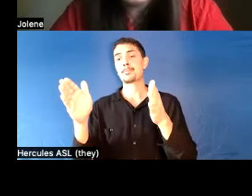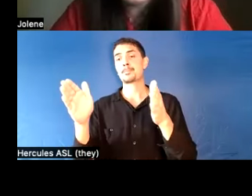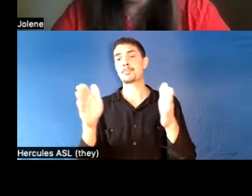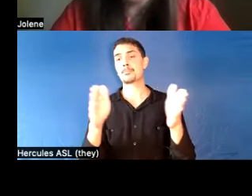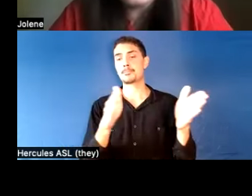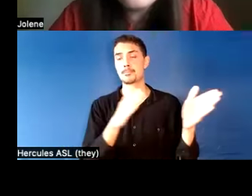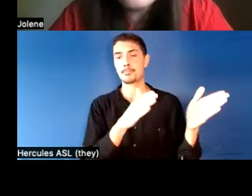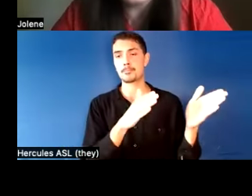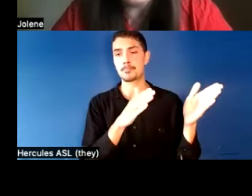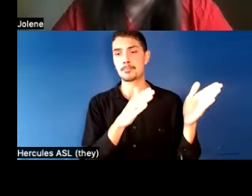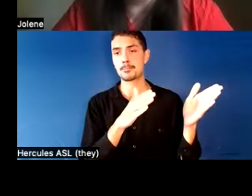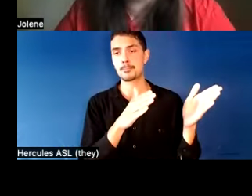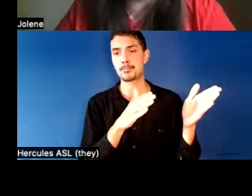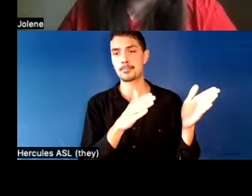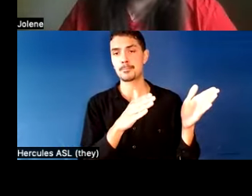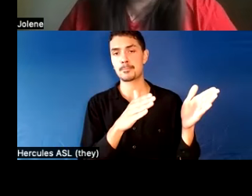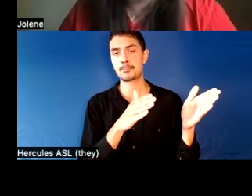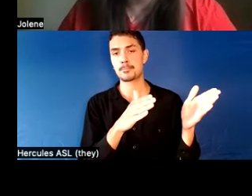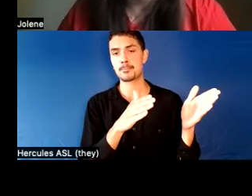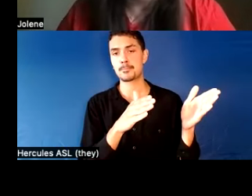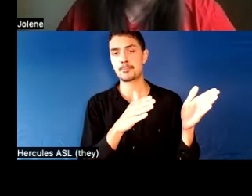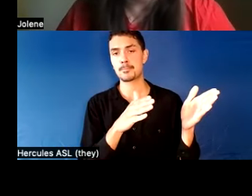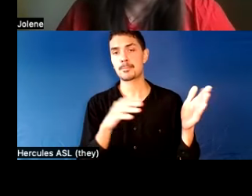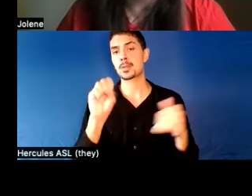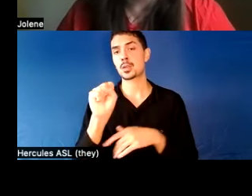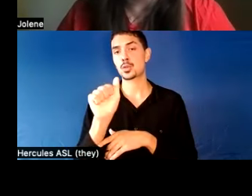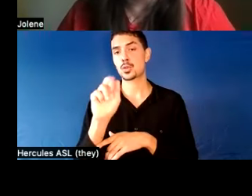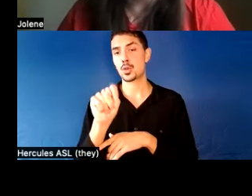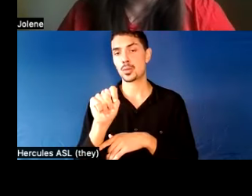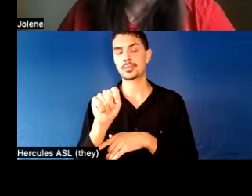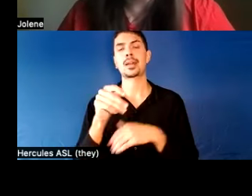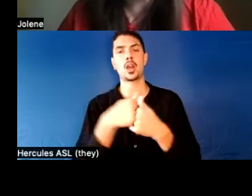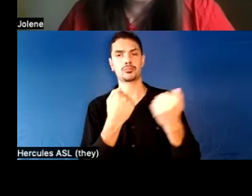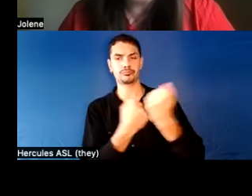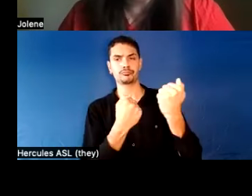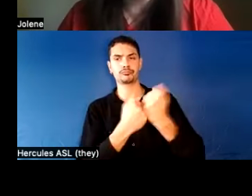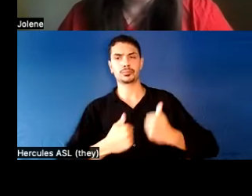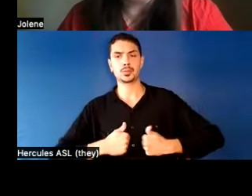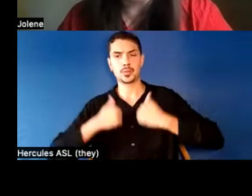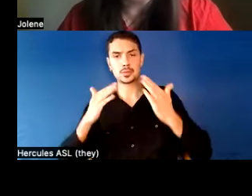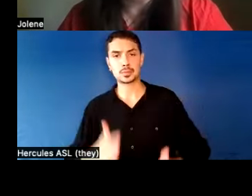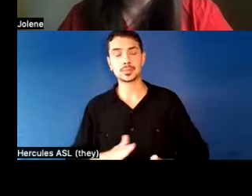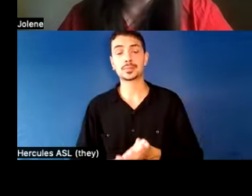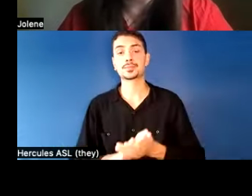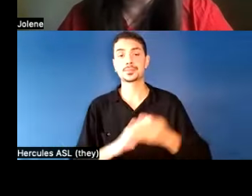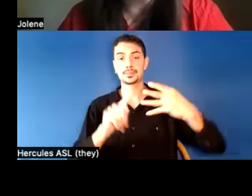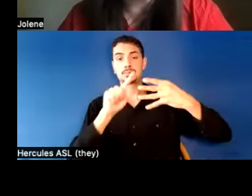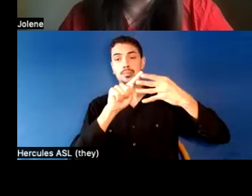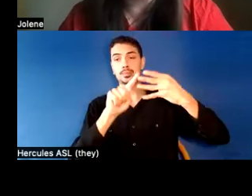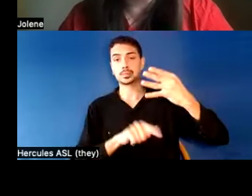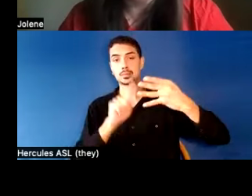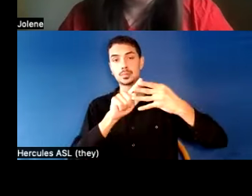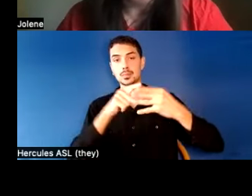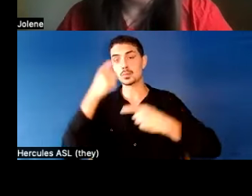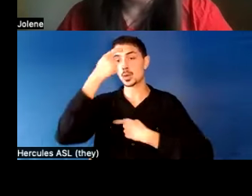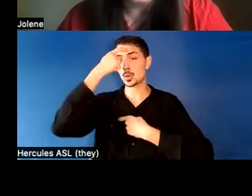And so for me, supporting survivors is a SART. We talked a little bit about this, but trauma informed, what does that really mean for your